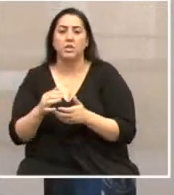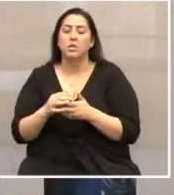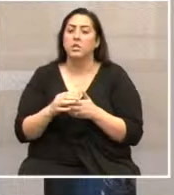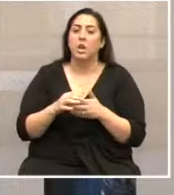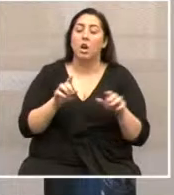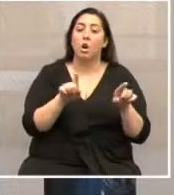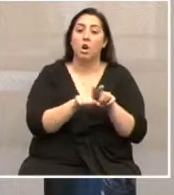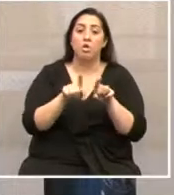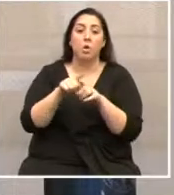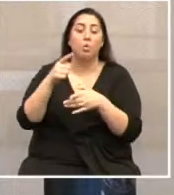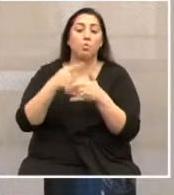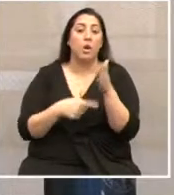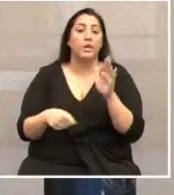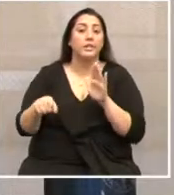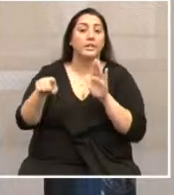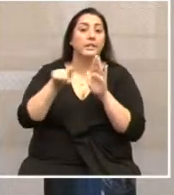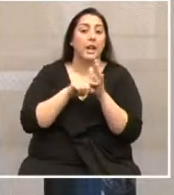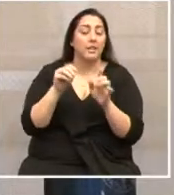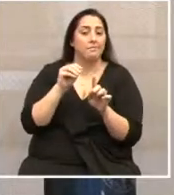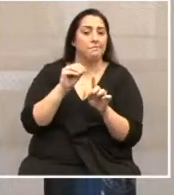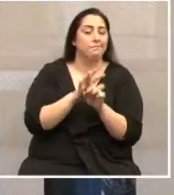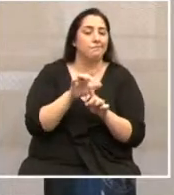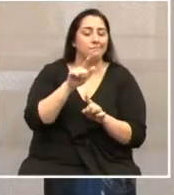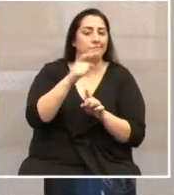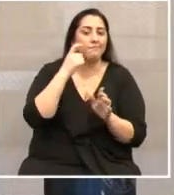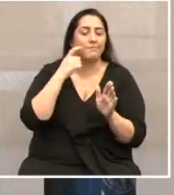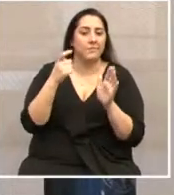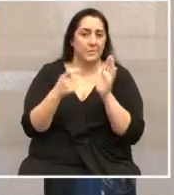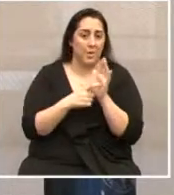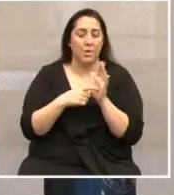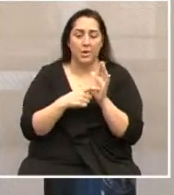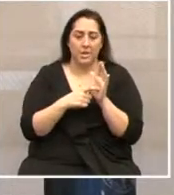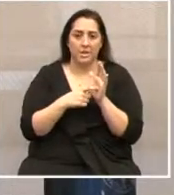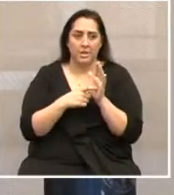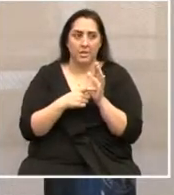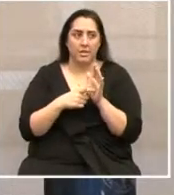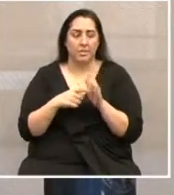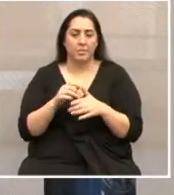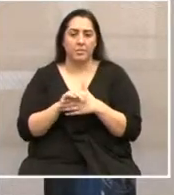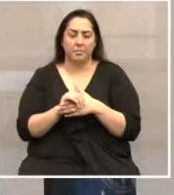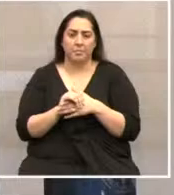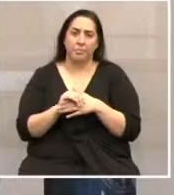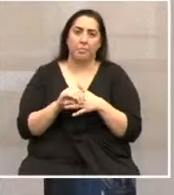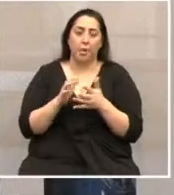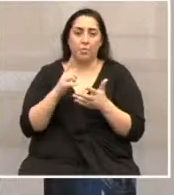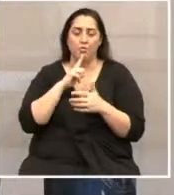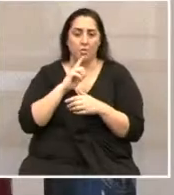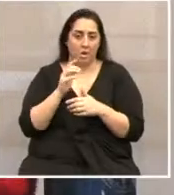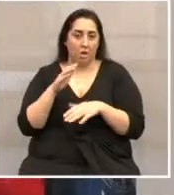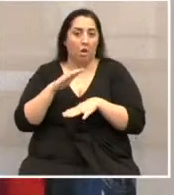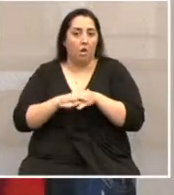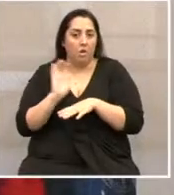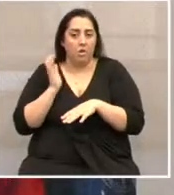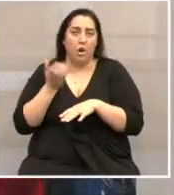seeing that's having on the on our communities?